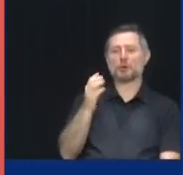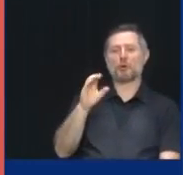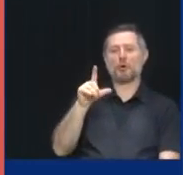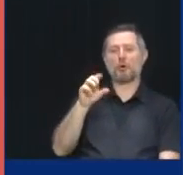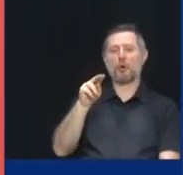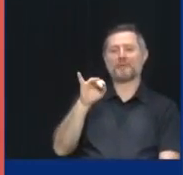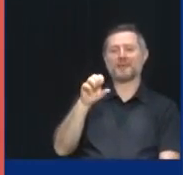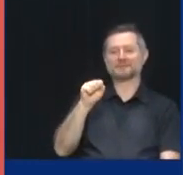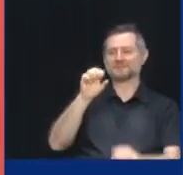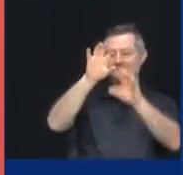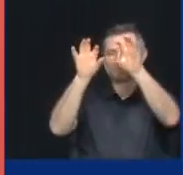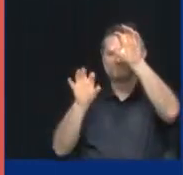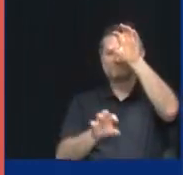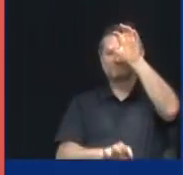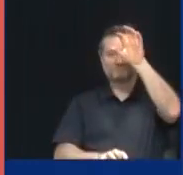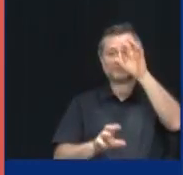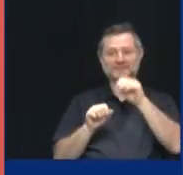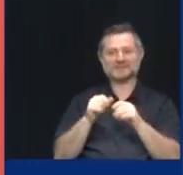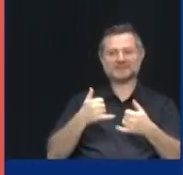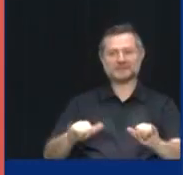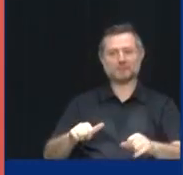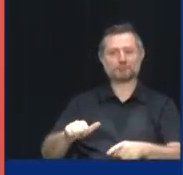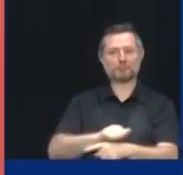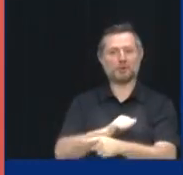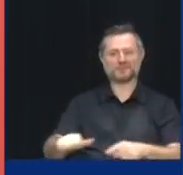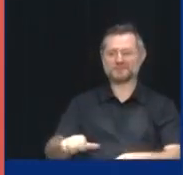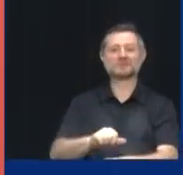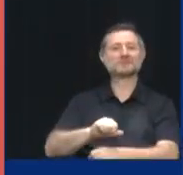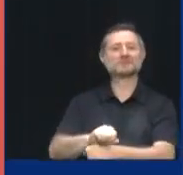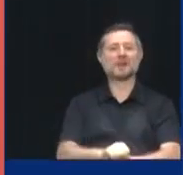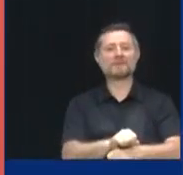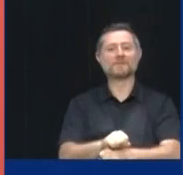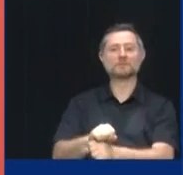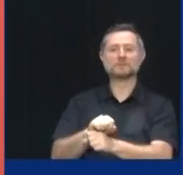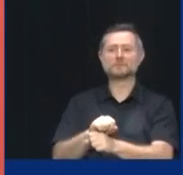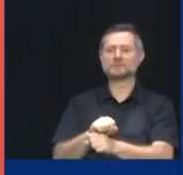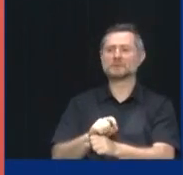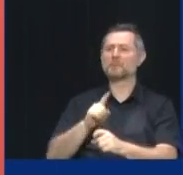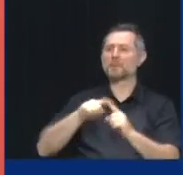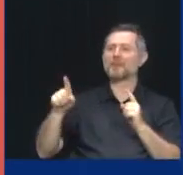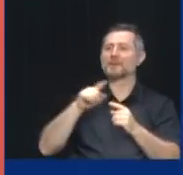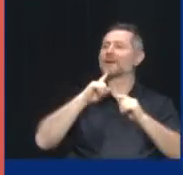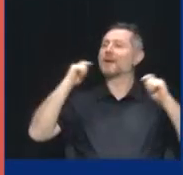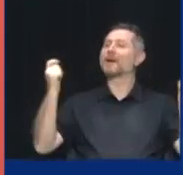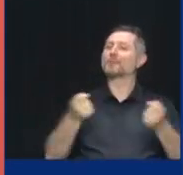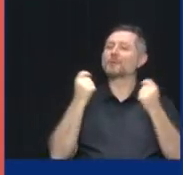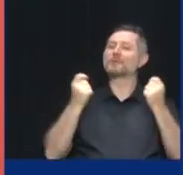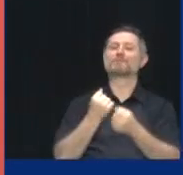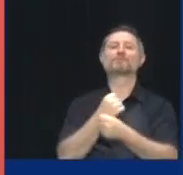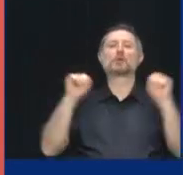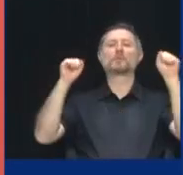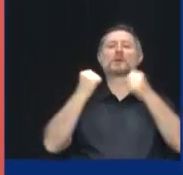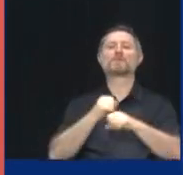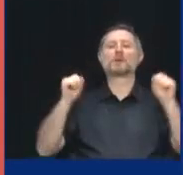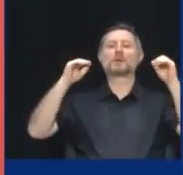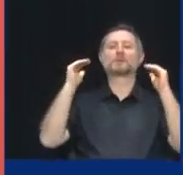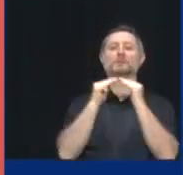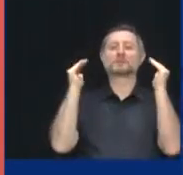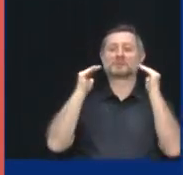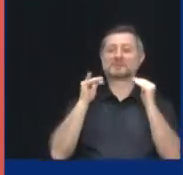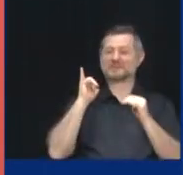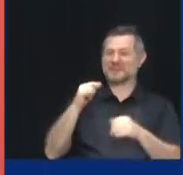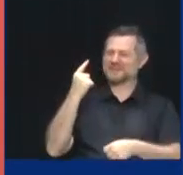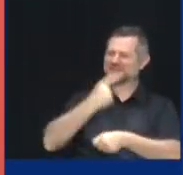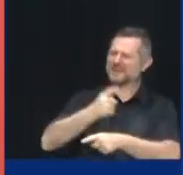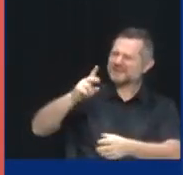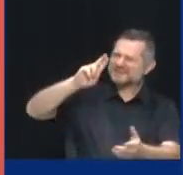slavery. But they were celebrating the promise of freedom and equality. The day they signed the Constitution,